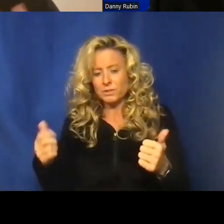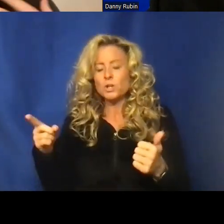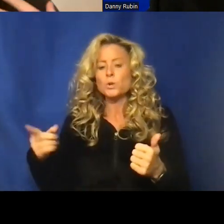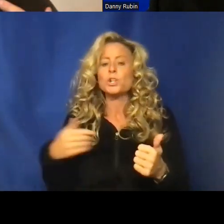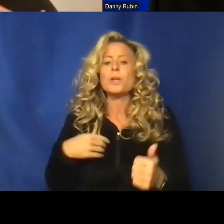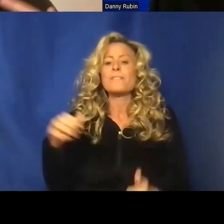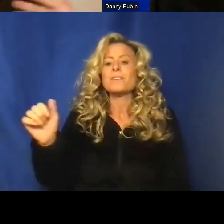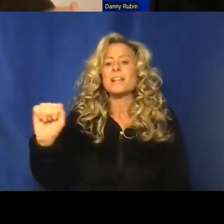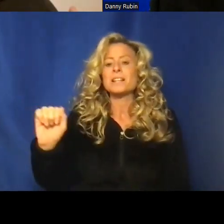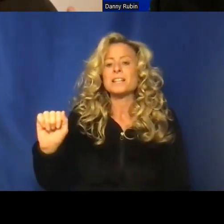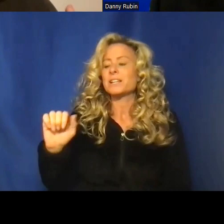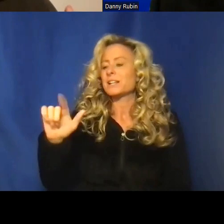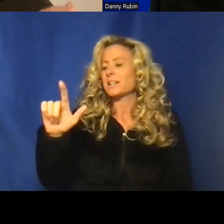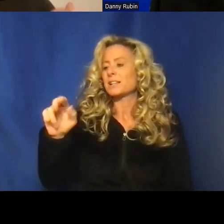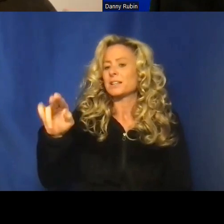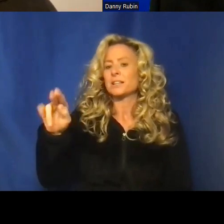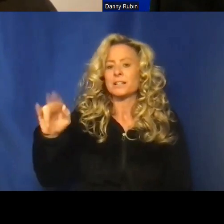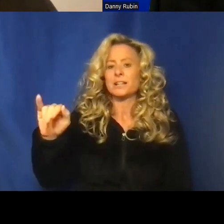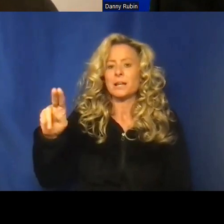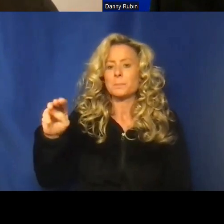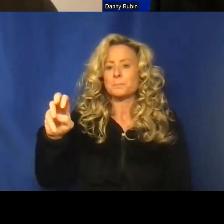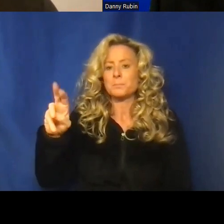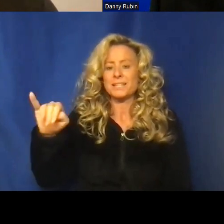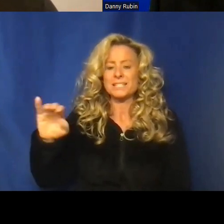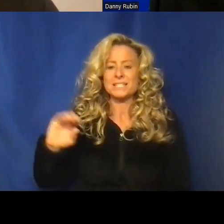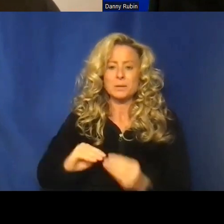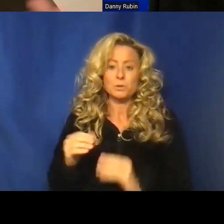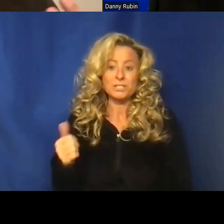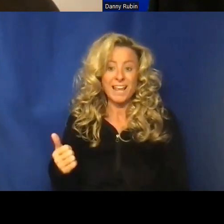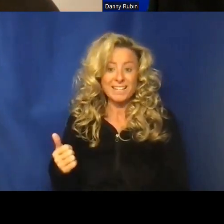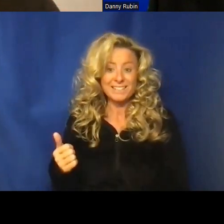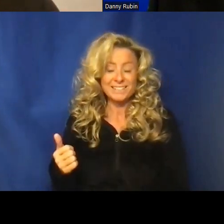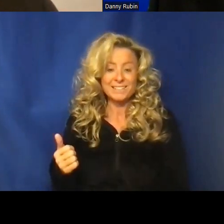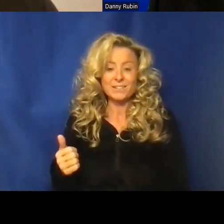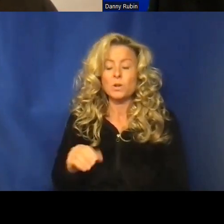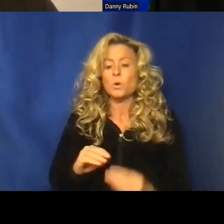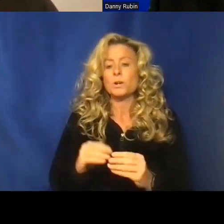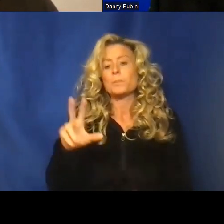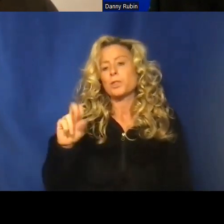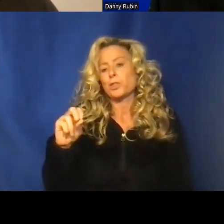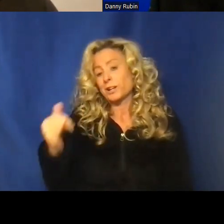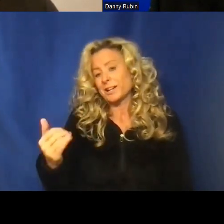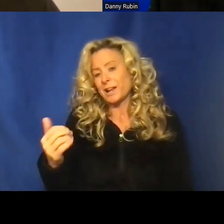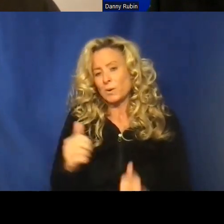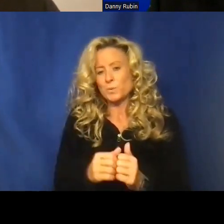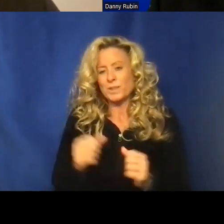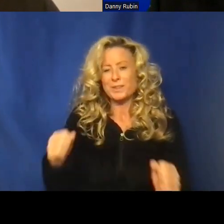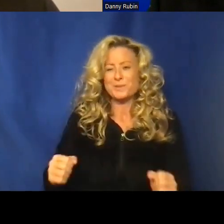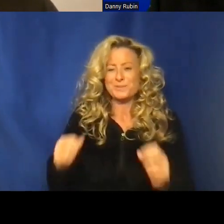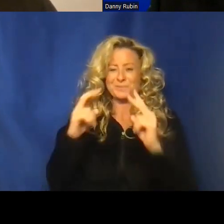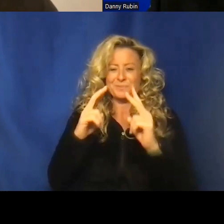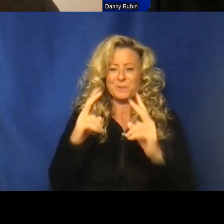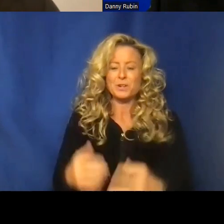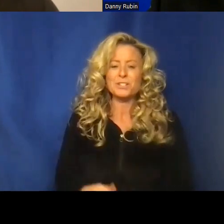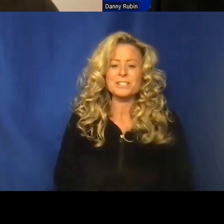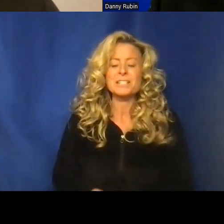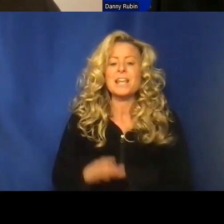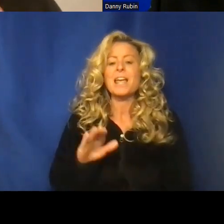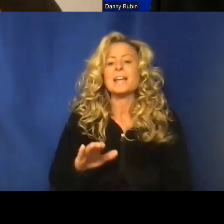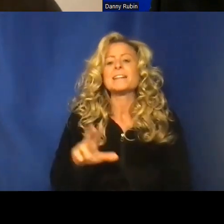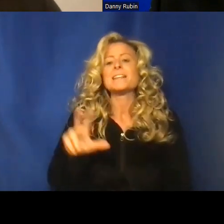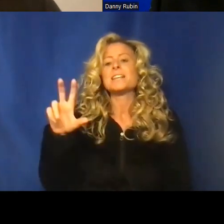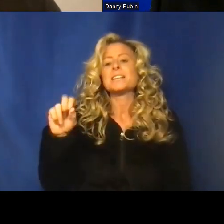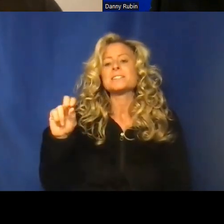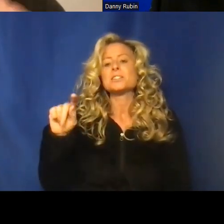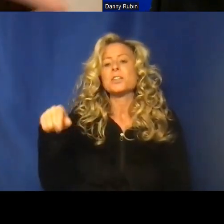So like Lionel Messi's number 10 on his team, or number 30 now for Paris. And his 30th card